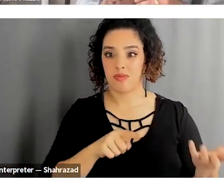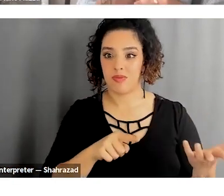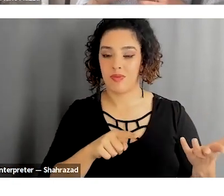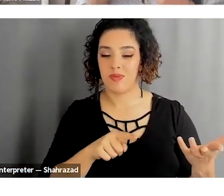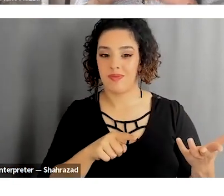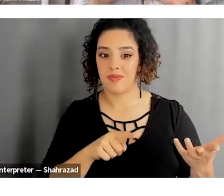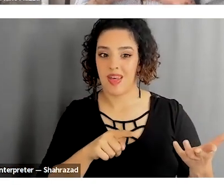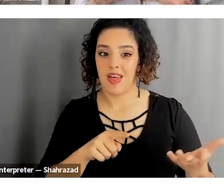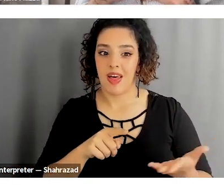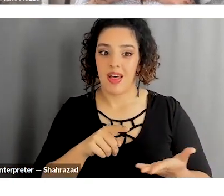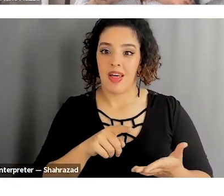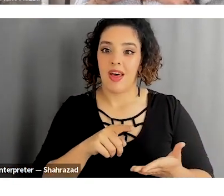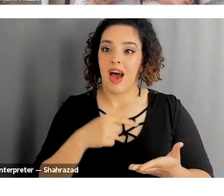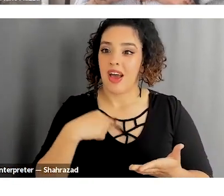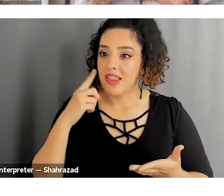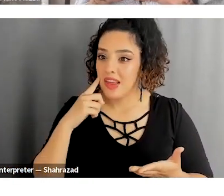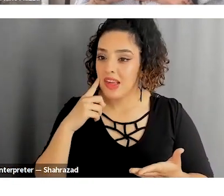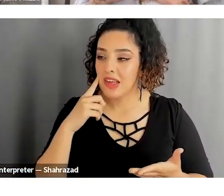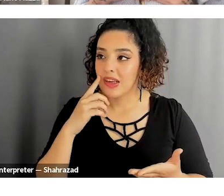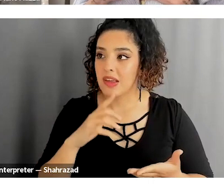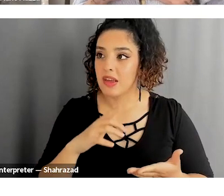And I think that